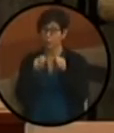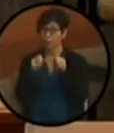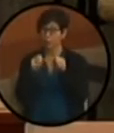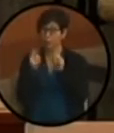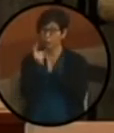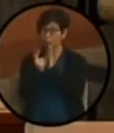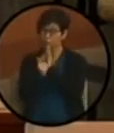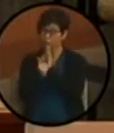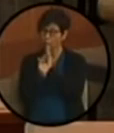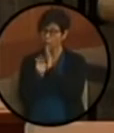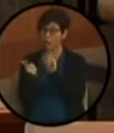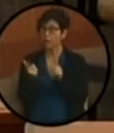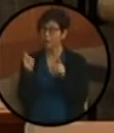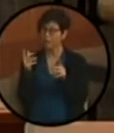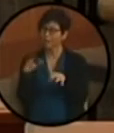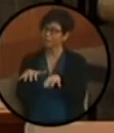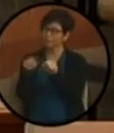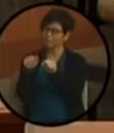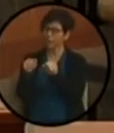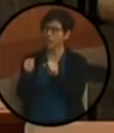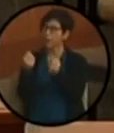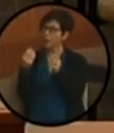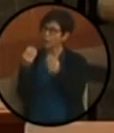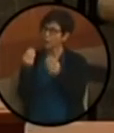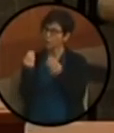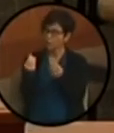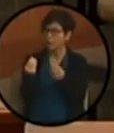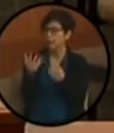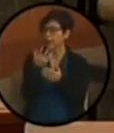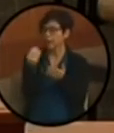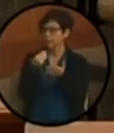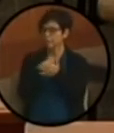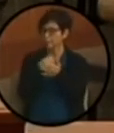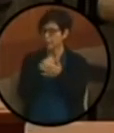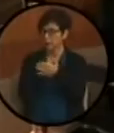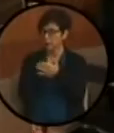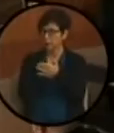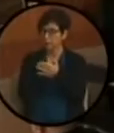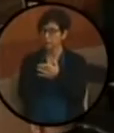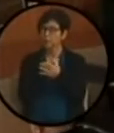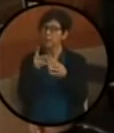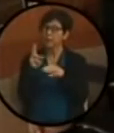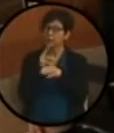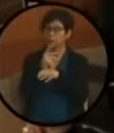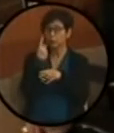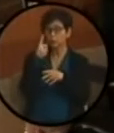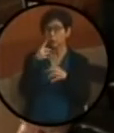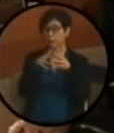that first brought Americans together to create a more perfect union. Thank you, Mr. O'Day. Thank you.